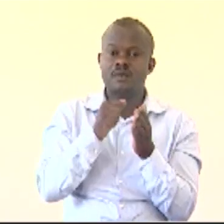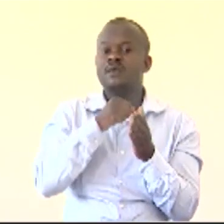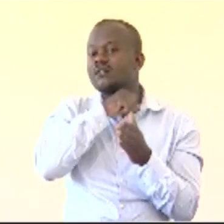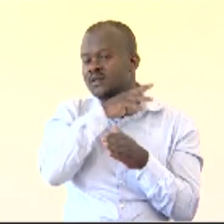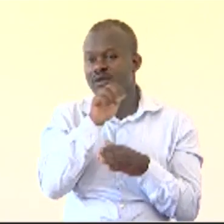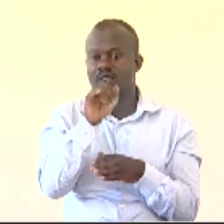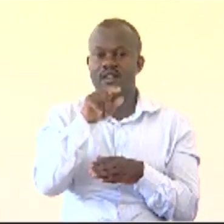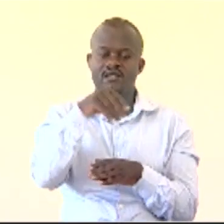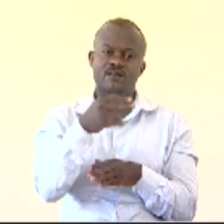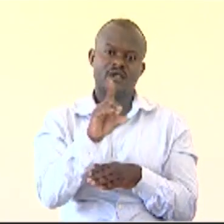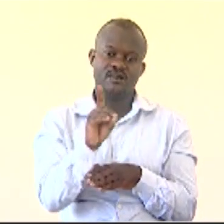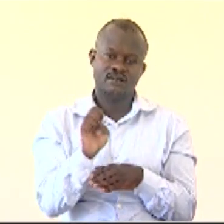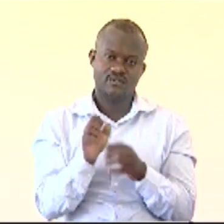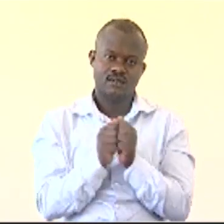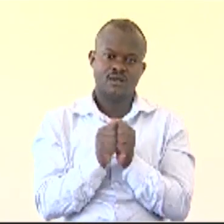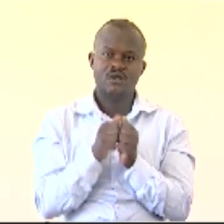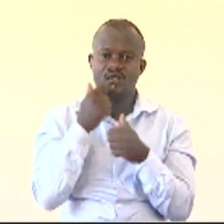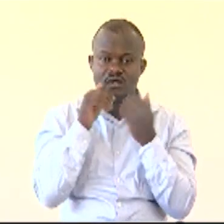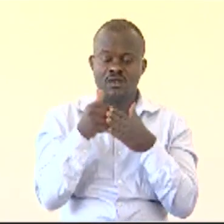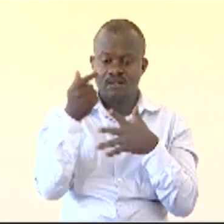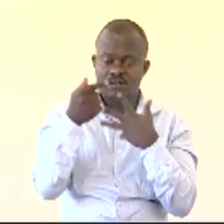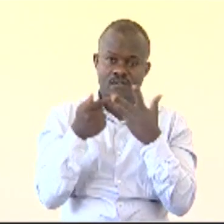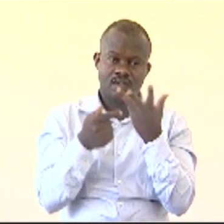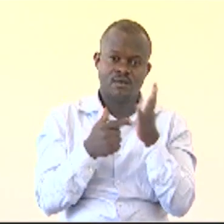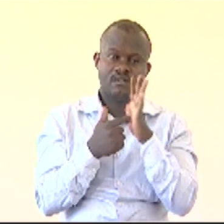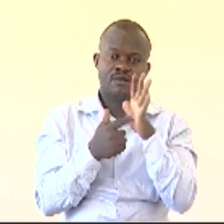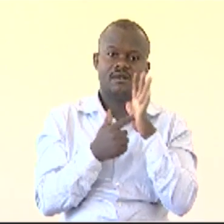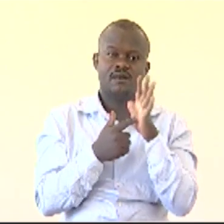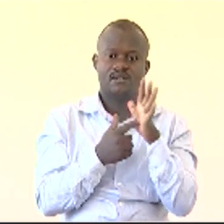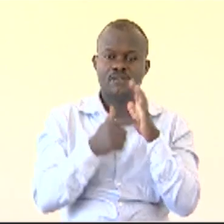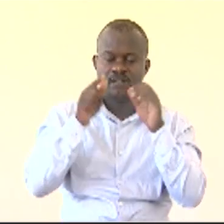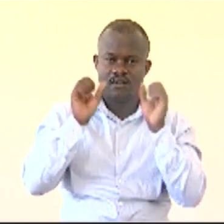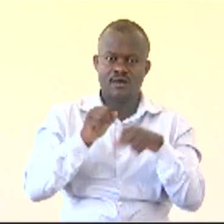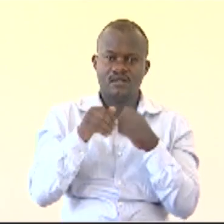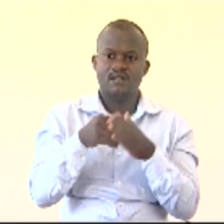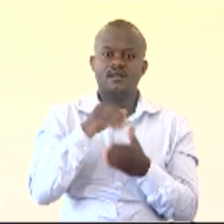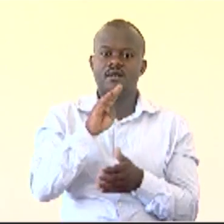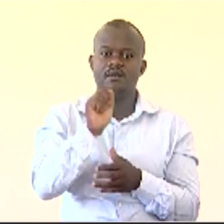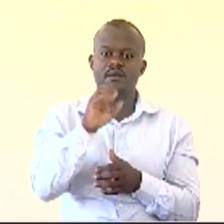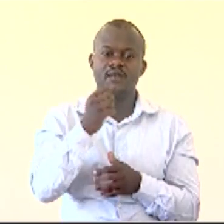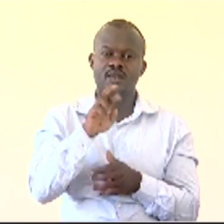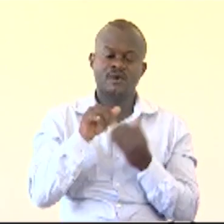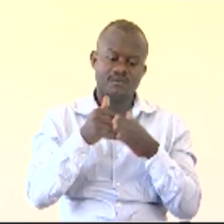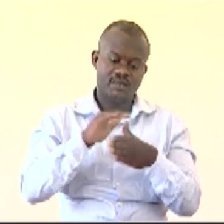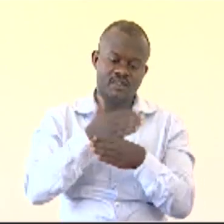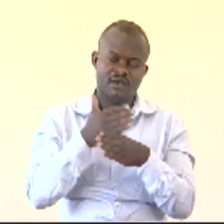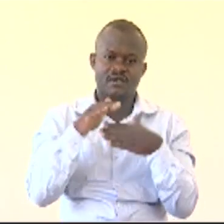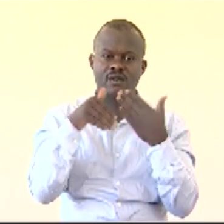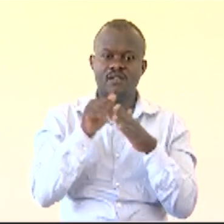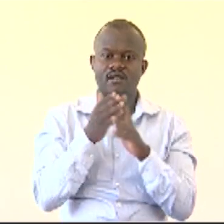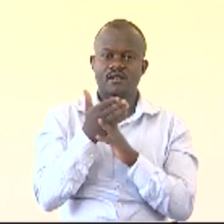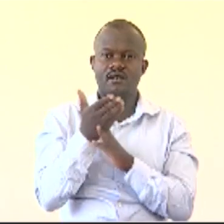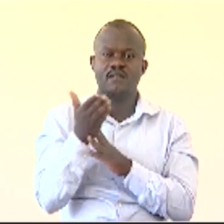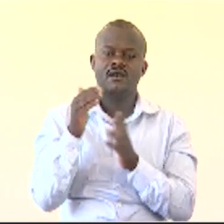typhoid. So feces and the can just be, the bacteria can just be shed off through the feces and